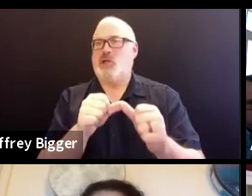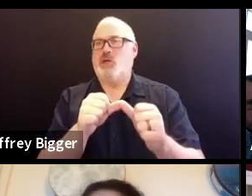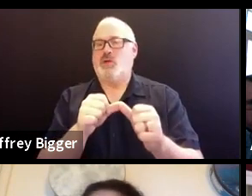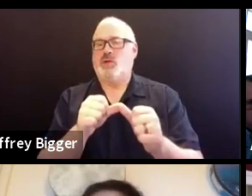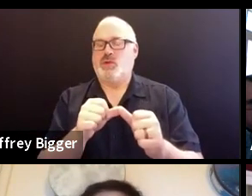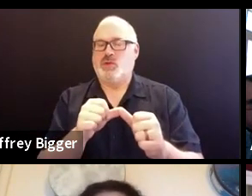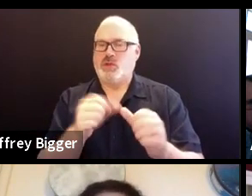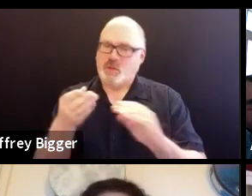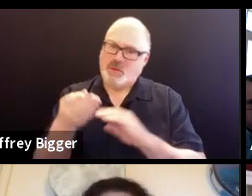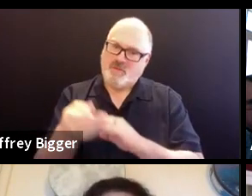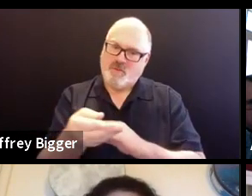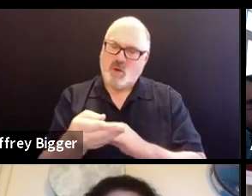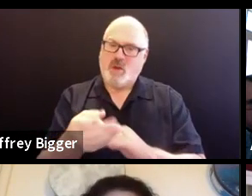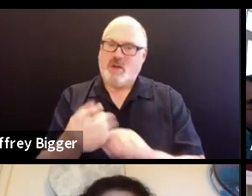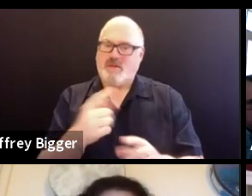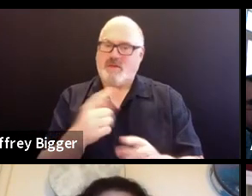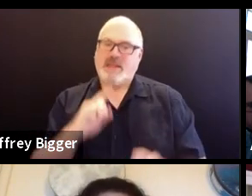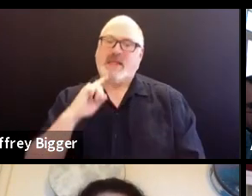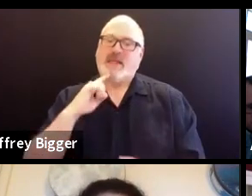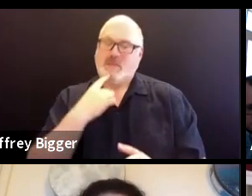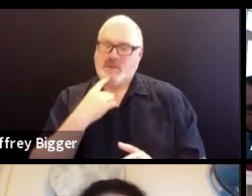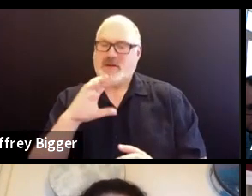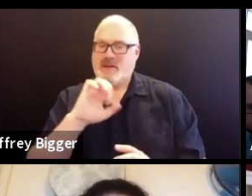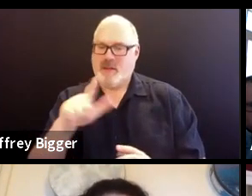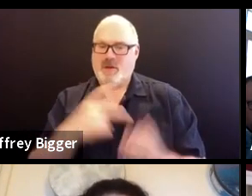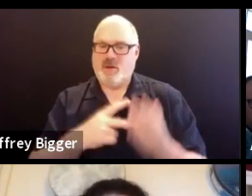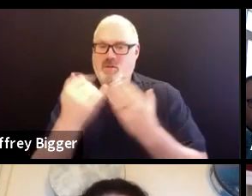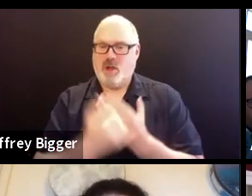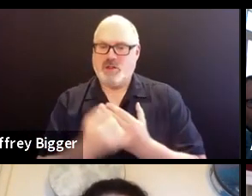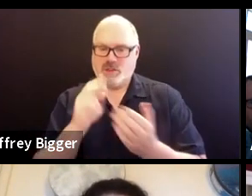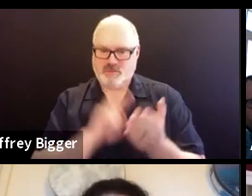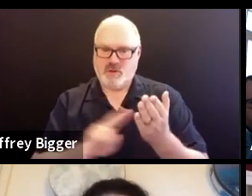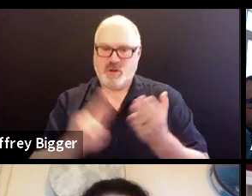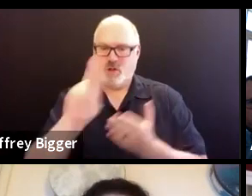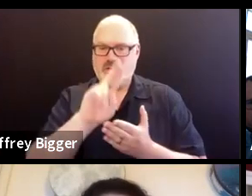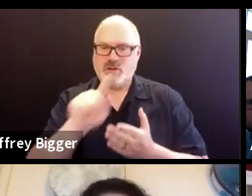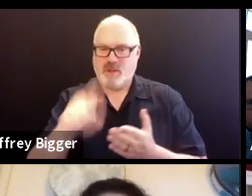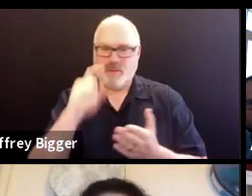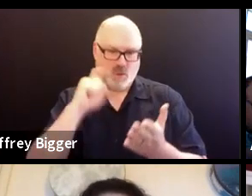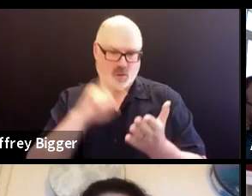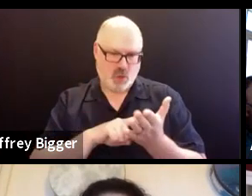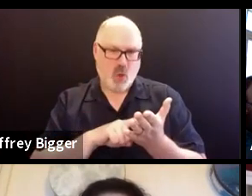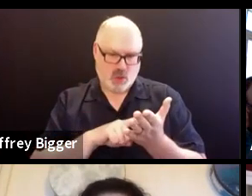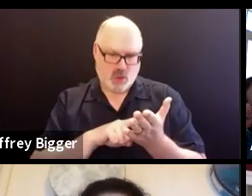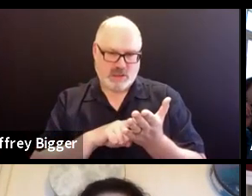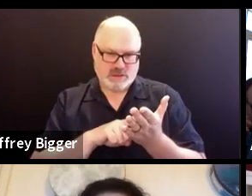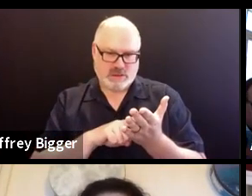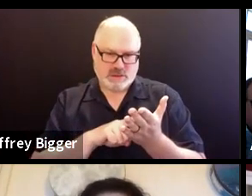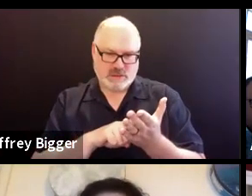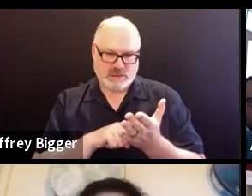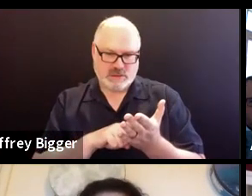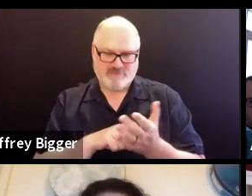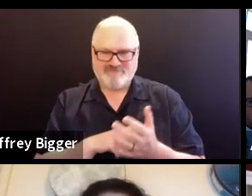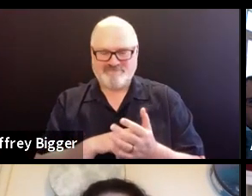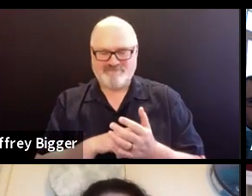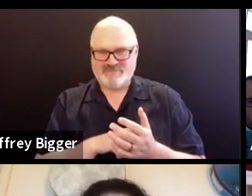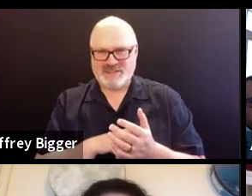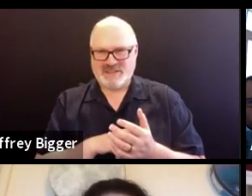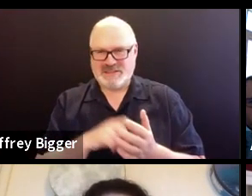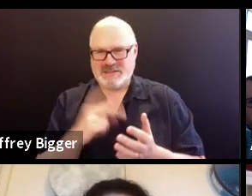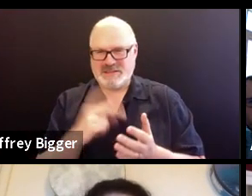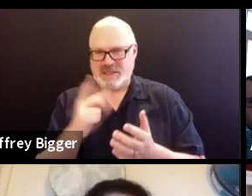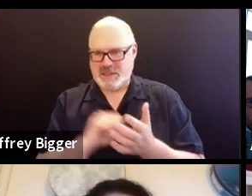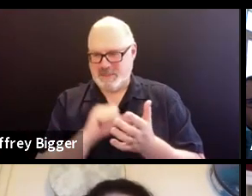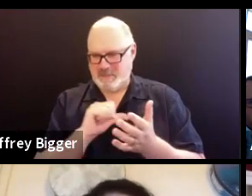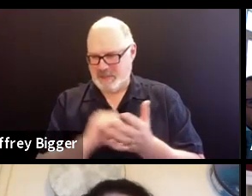critical capital projects for the university. And you may notice and it's probably the second page